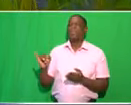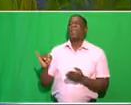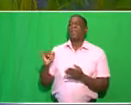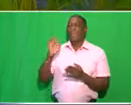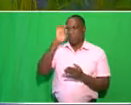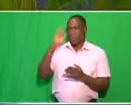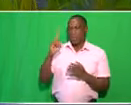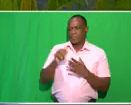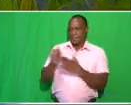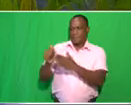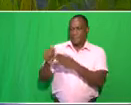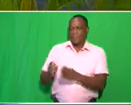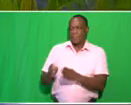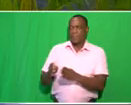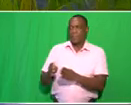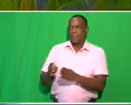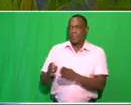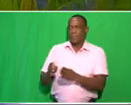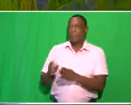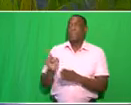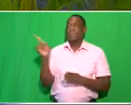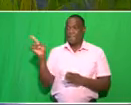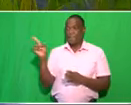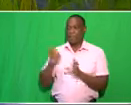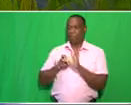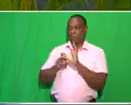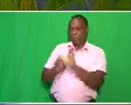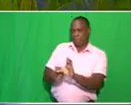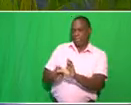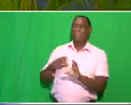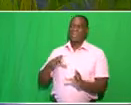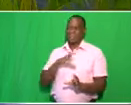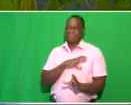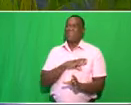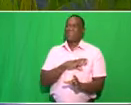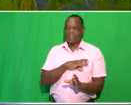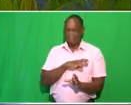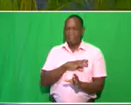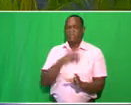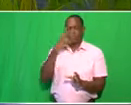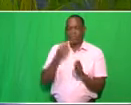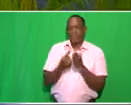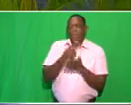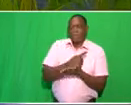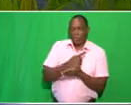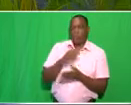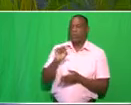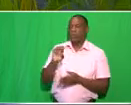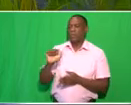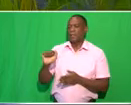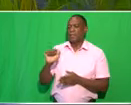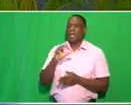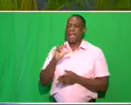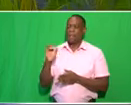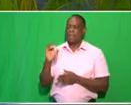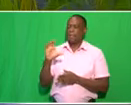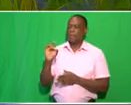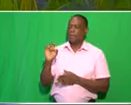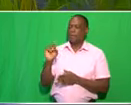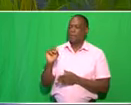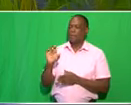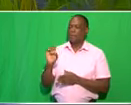University of the West Indies, Chair of the Cabinet-Appointed Committee for the Review of the SEA and Concordat. Before we go to him, just also let me let you